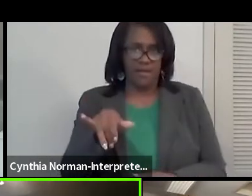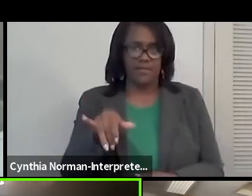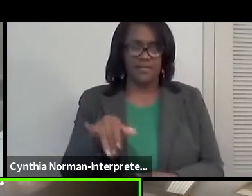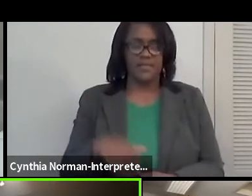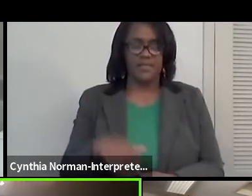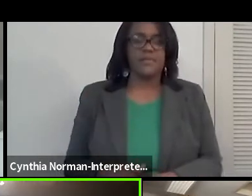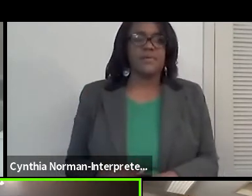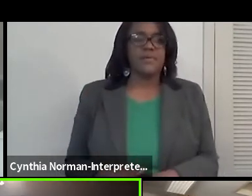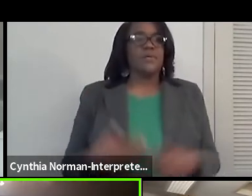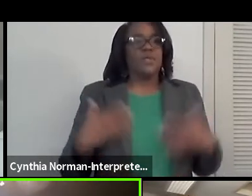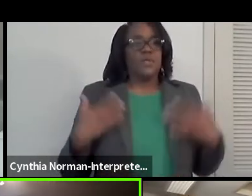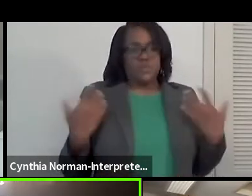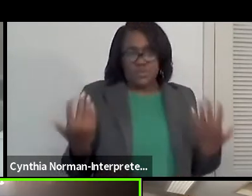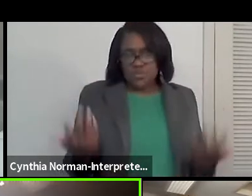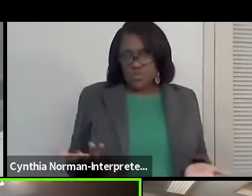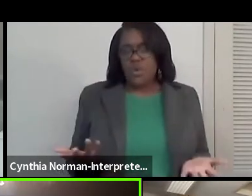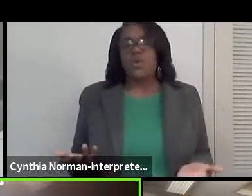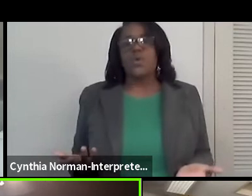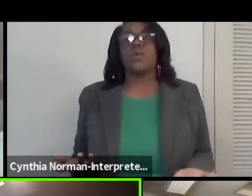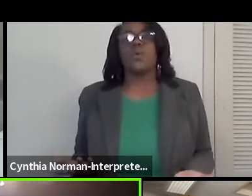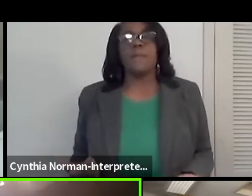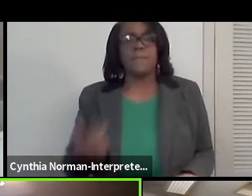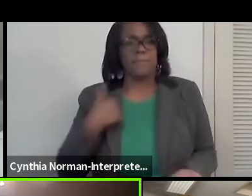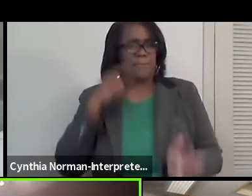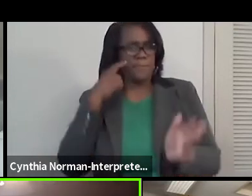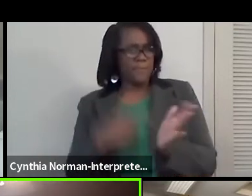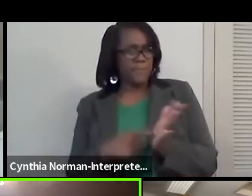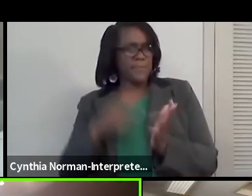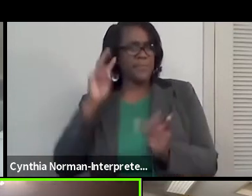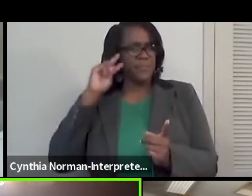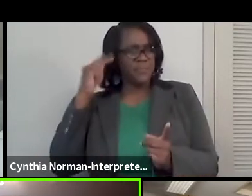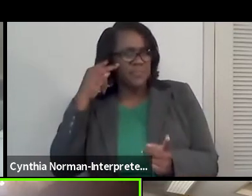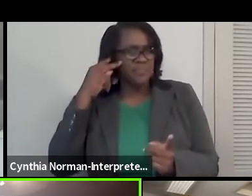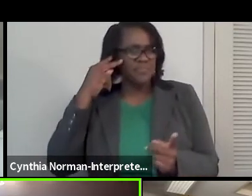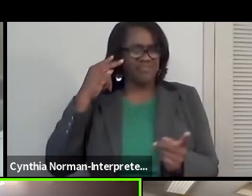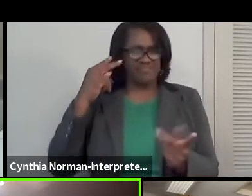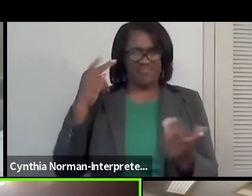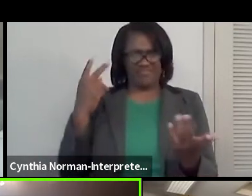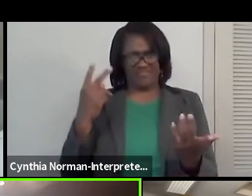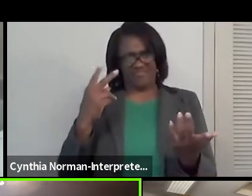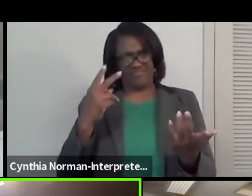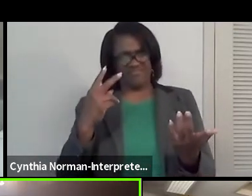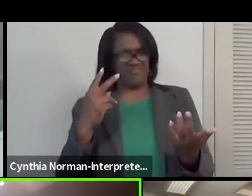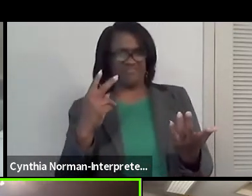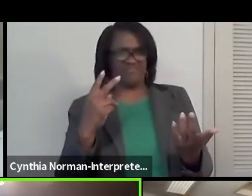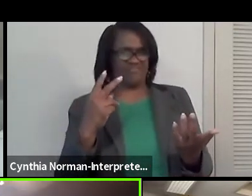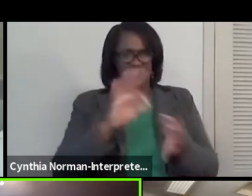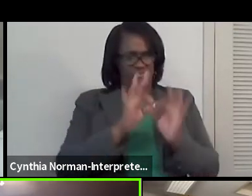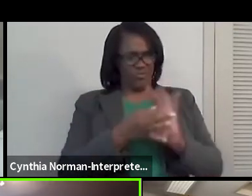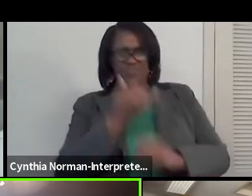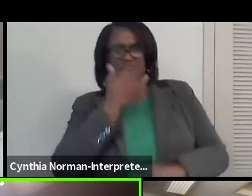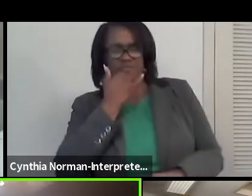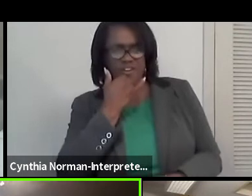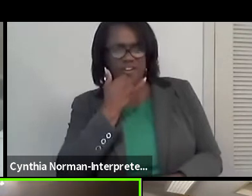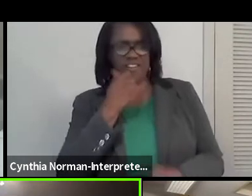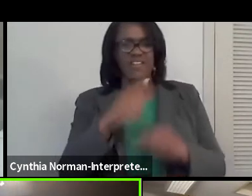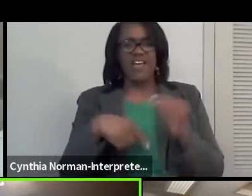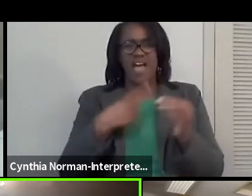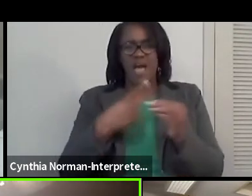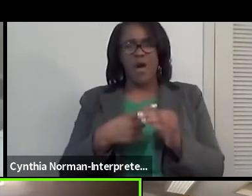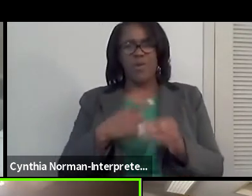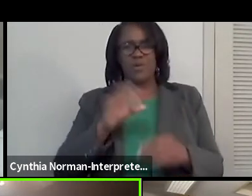And so, you know, I see all of these misinterpretations, these misunderstandings towards coyotes and the villainization